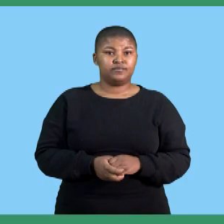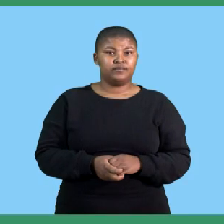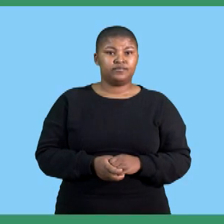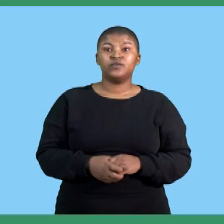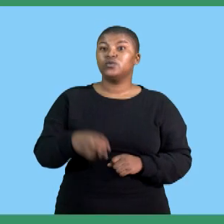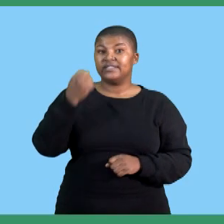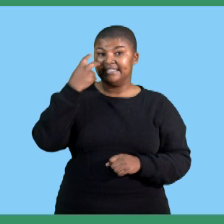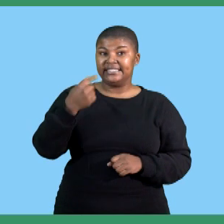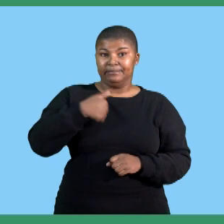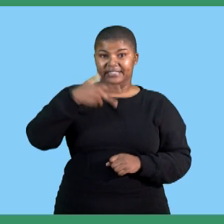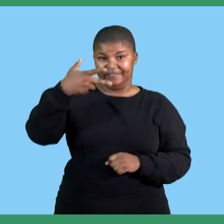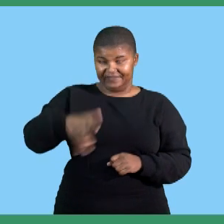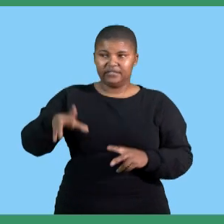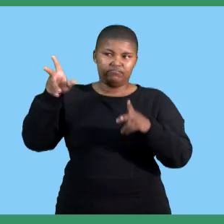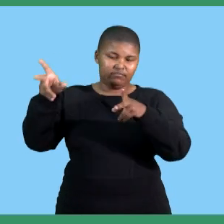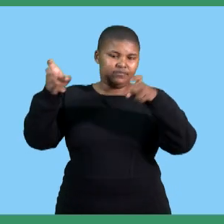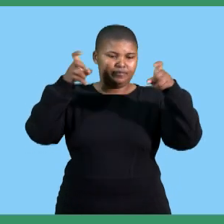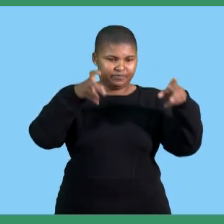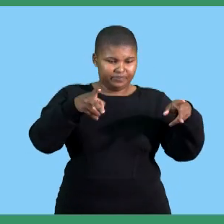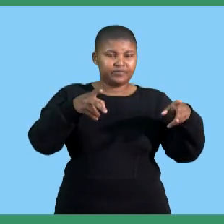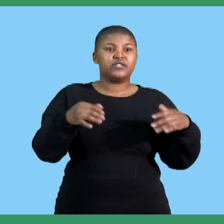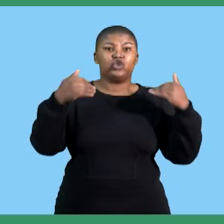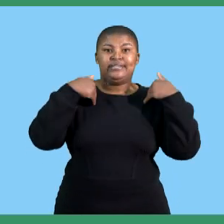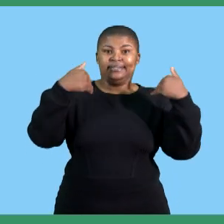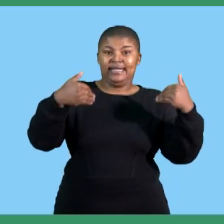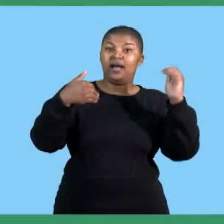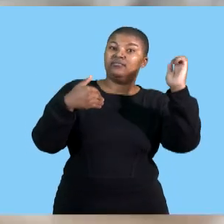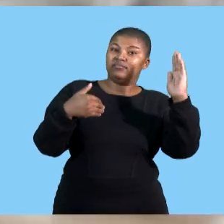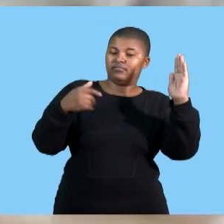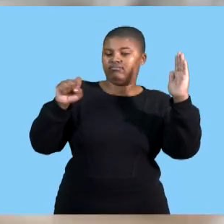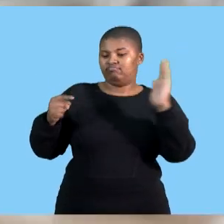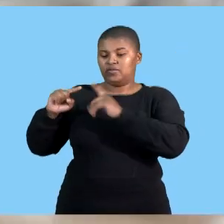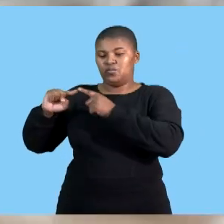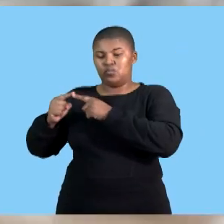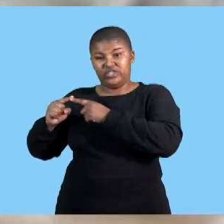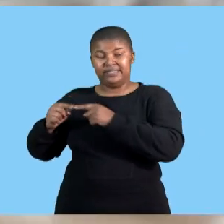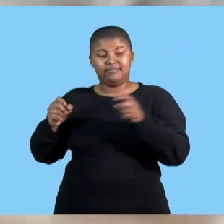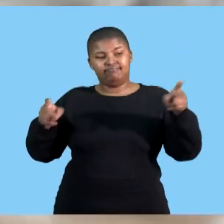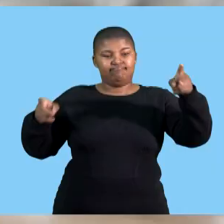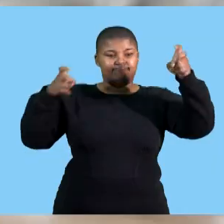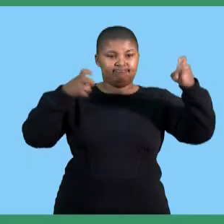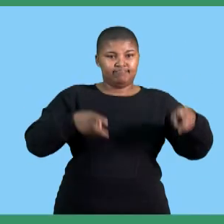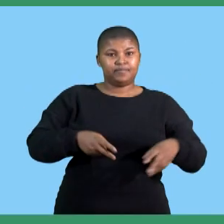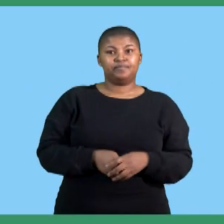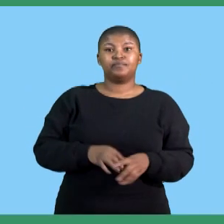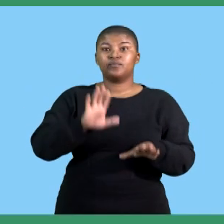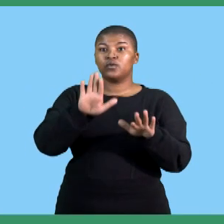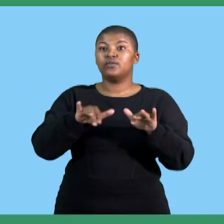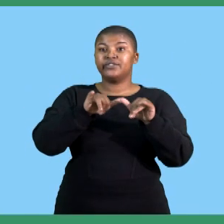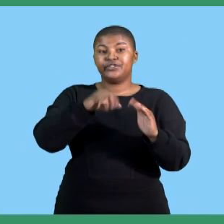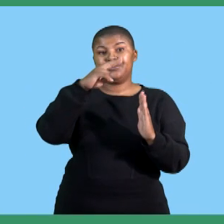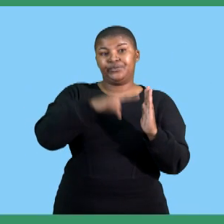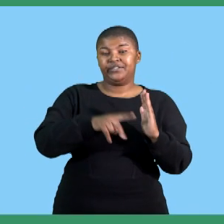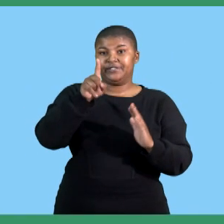have underlined, or I have actually quoted from the beginning of the sentence up until the end of the sentence. Now let's continue reading